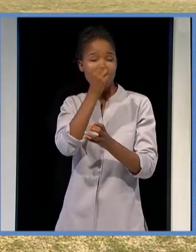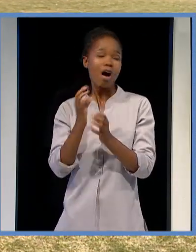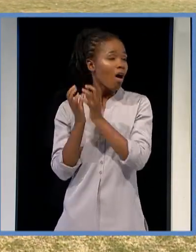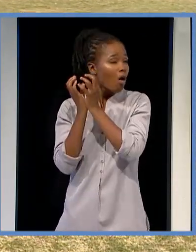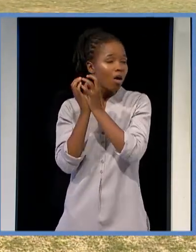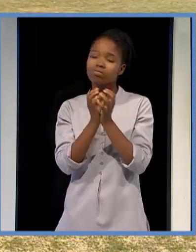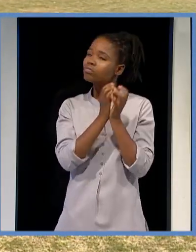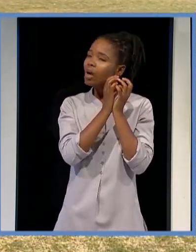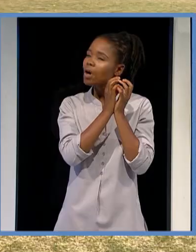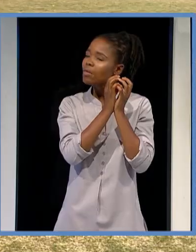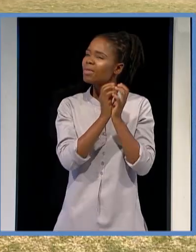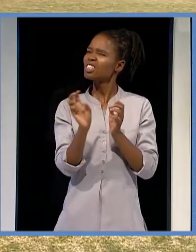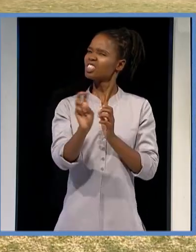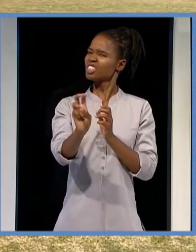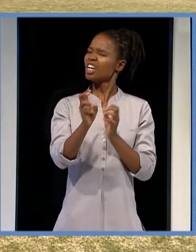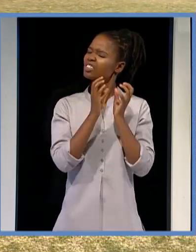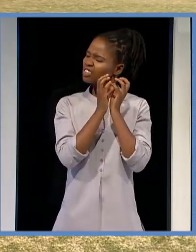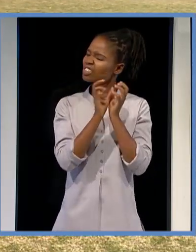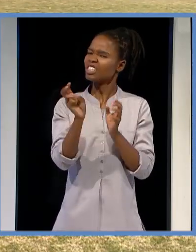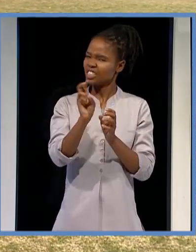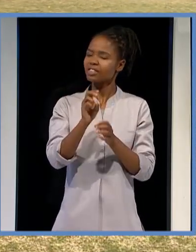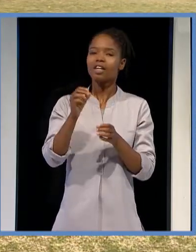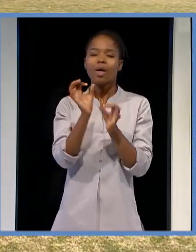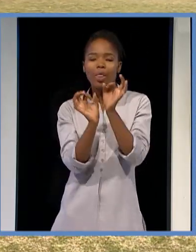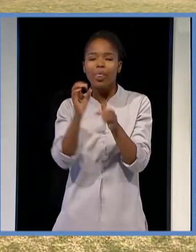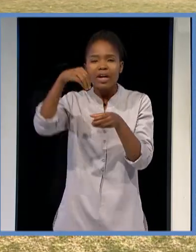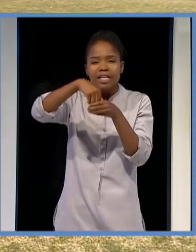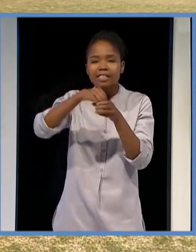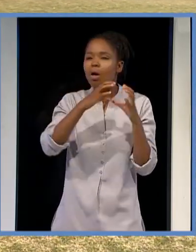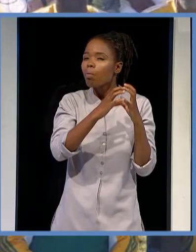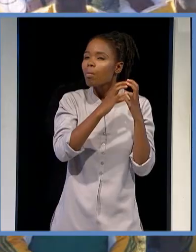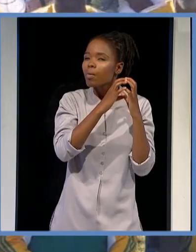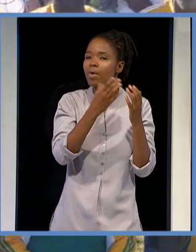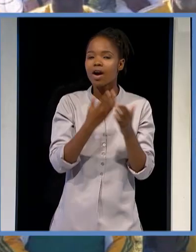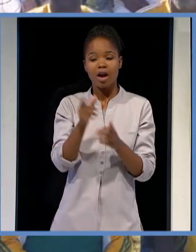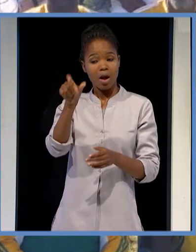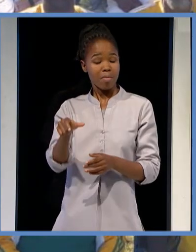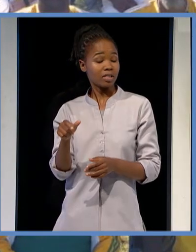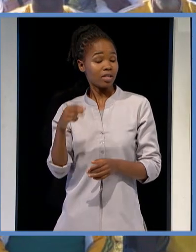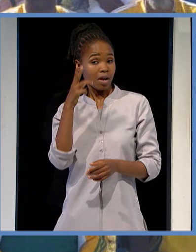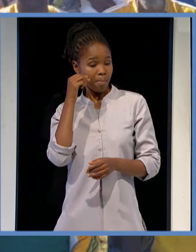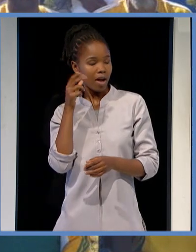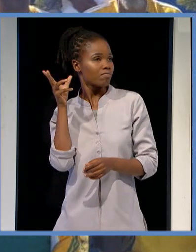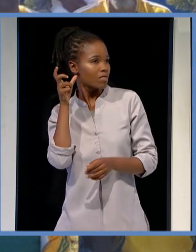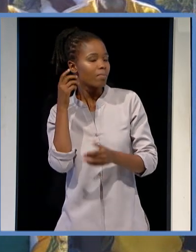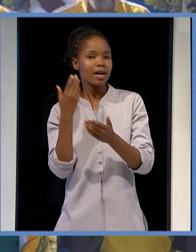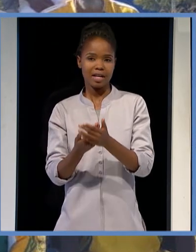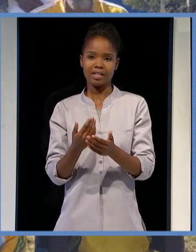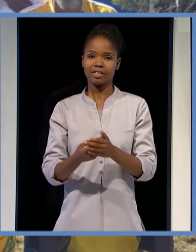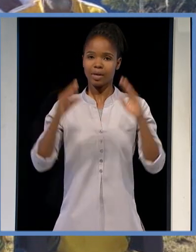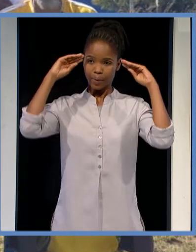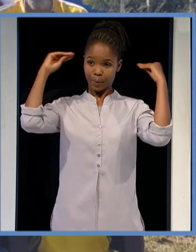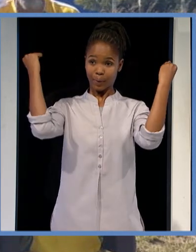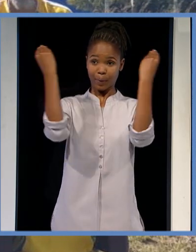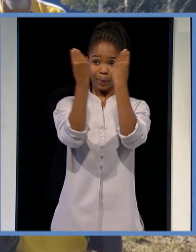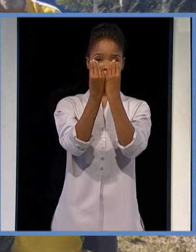like, this is what it sounds like so that the blind players can hear it. Watermelon hats and screams of